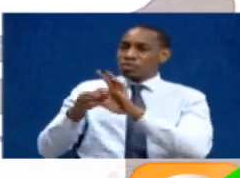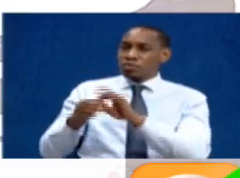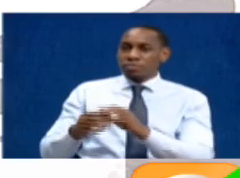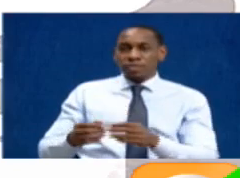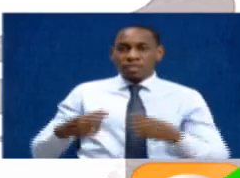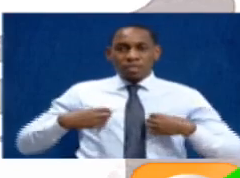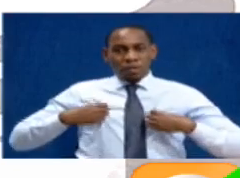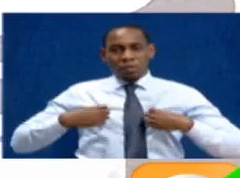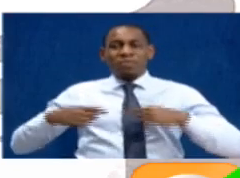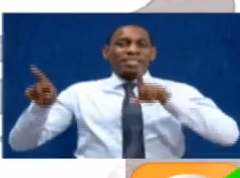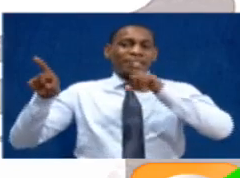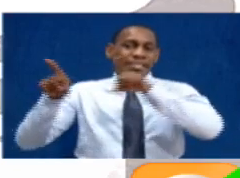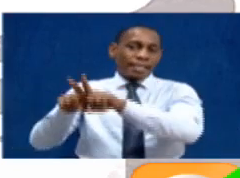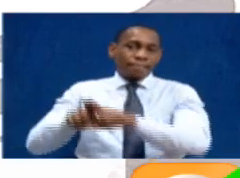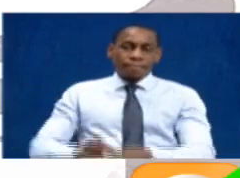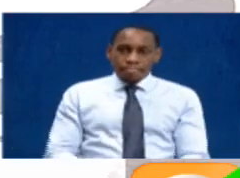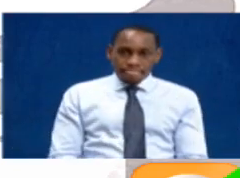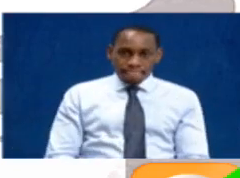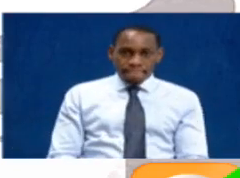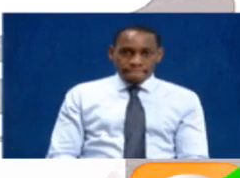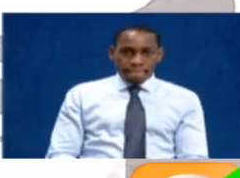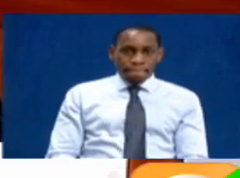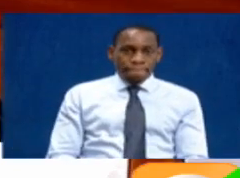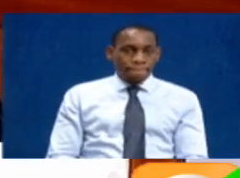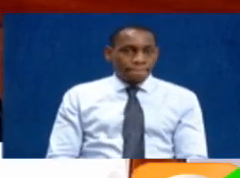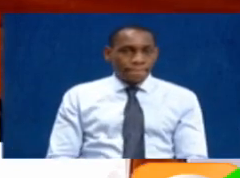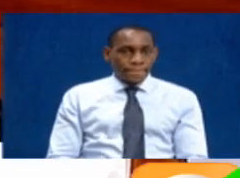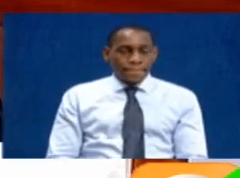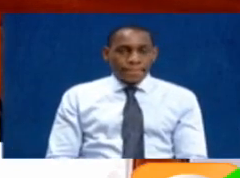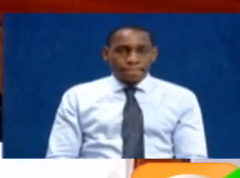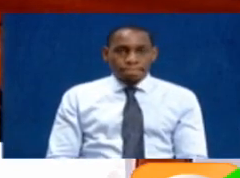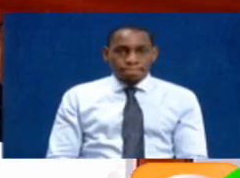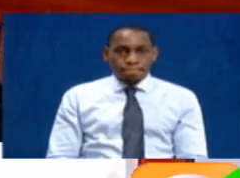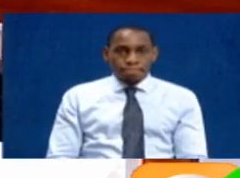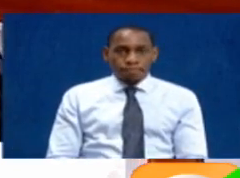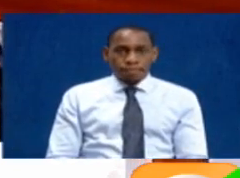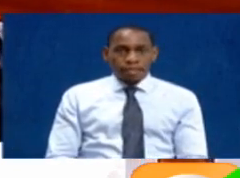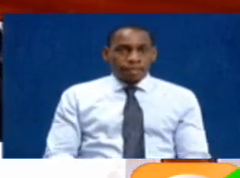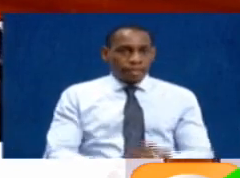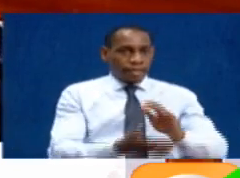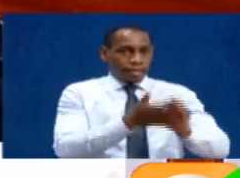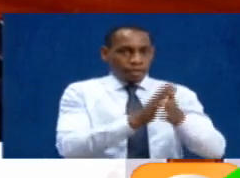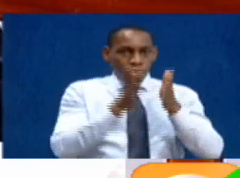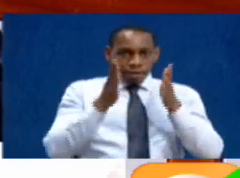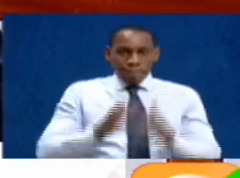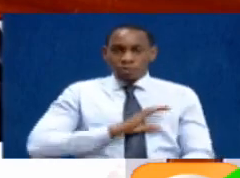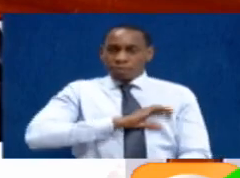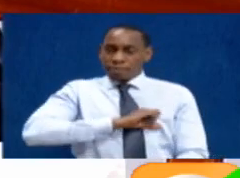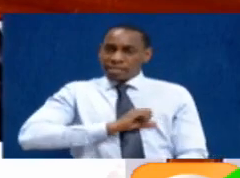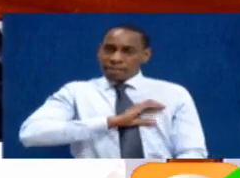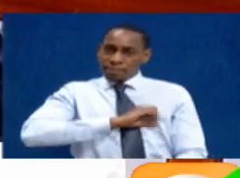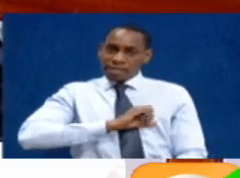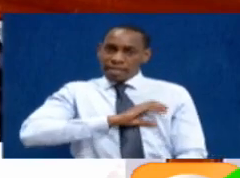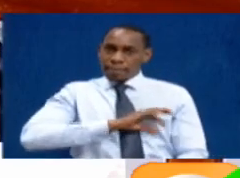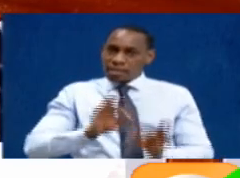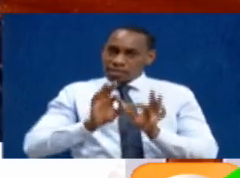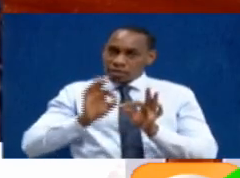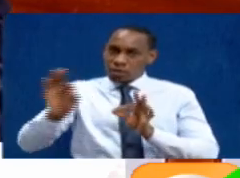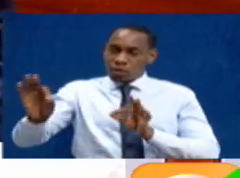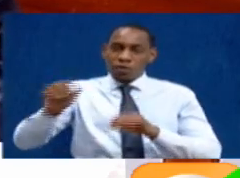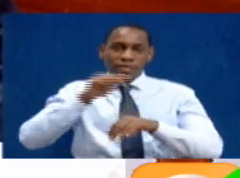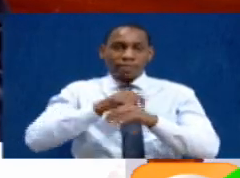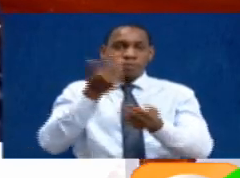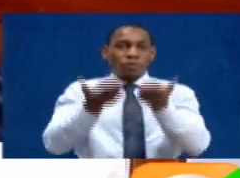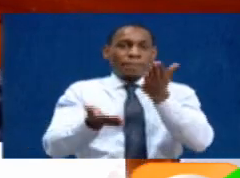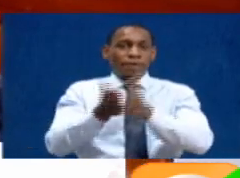to, you know... You know, I think, and there is no a person who can persevere for a long time than President